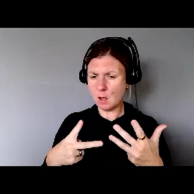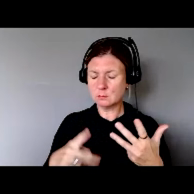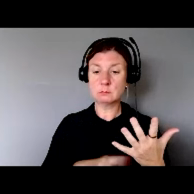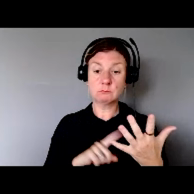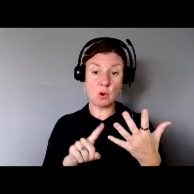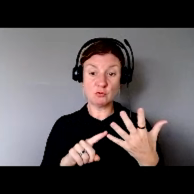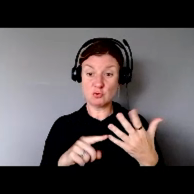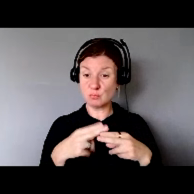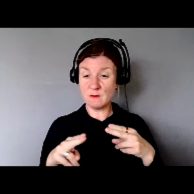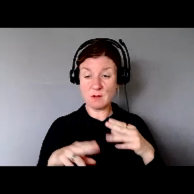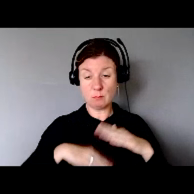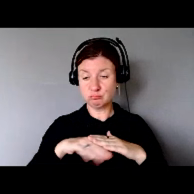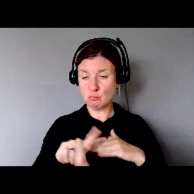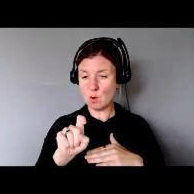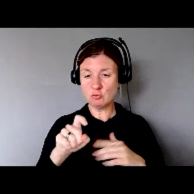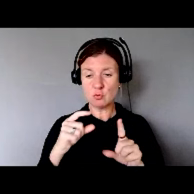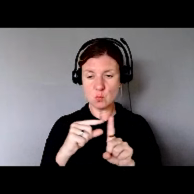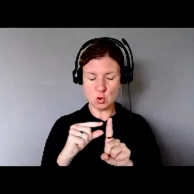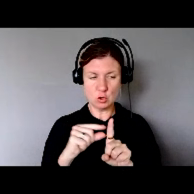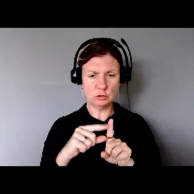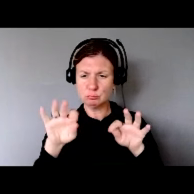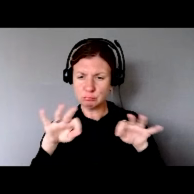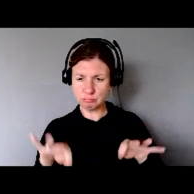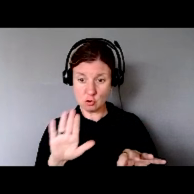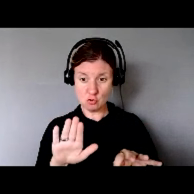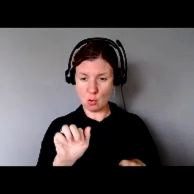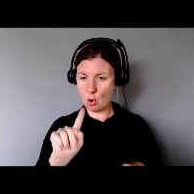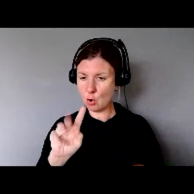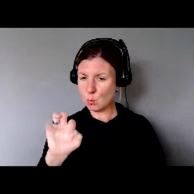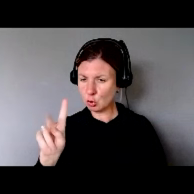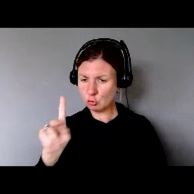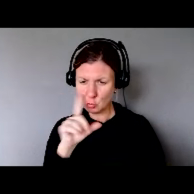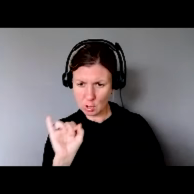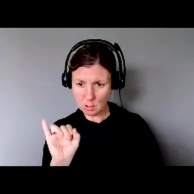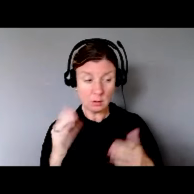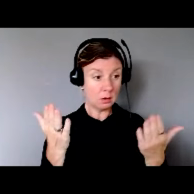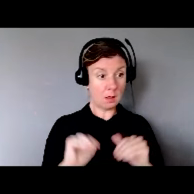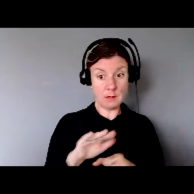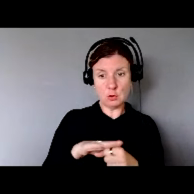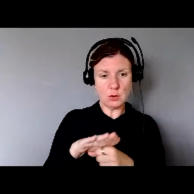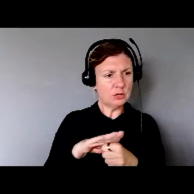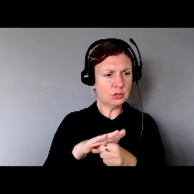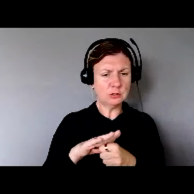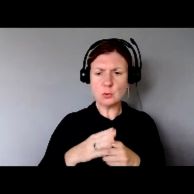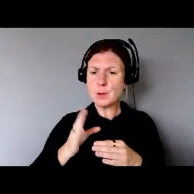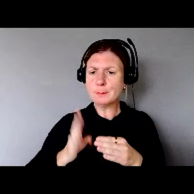maximum description of your artwork, and the location where your artwork was